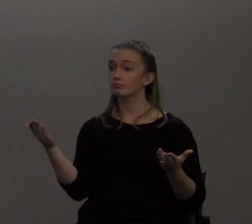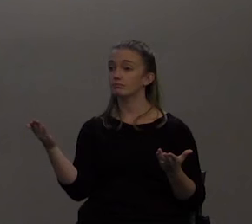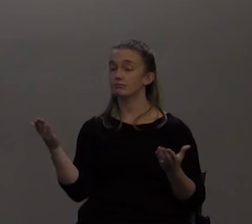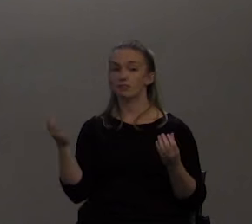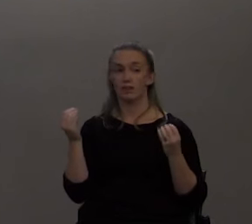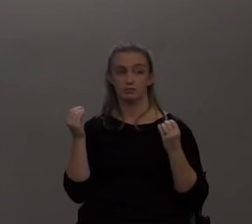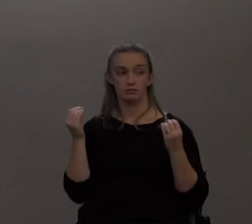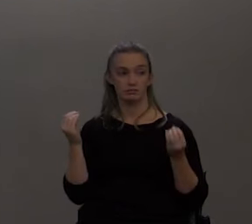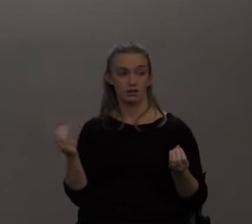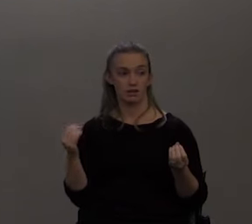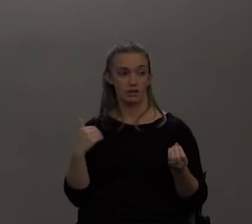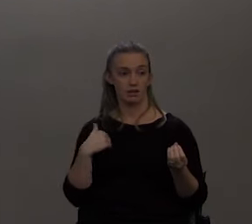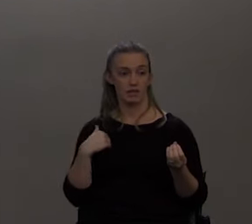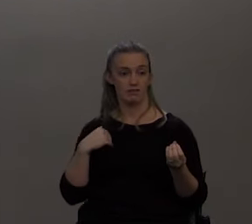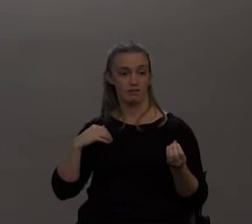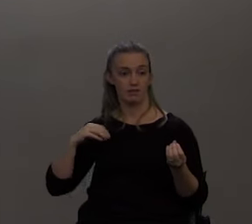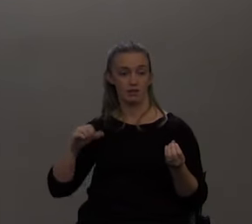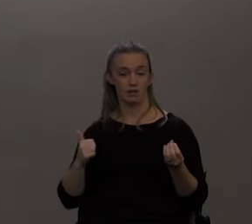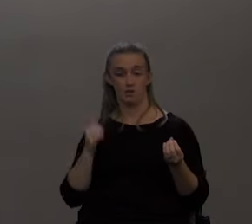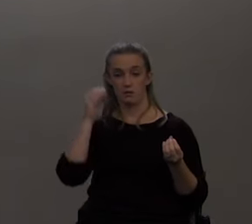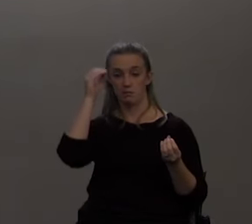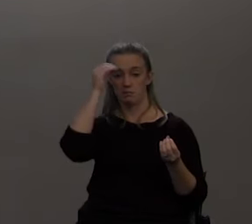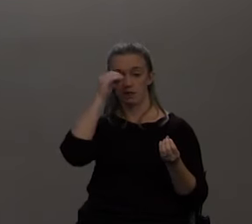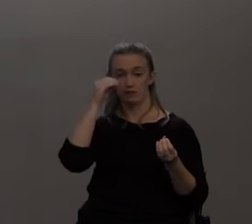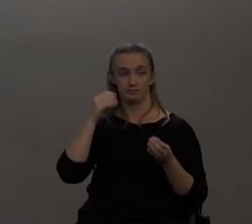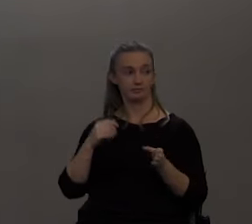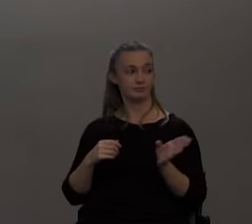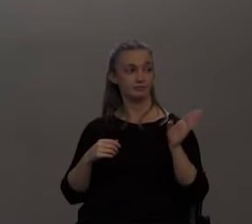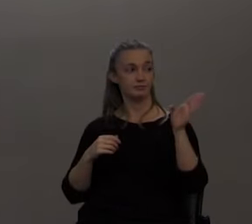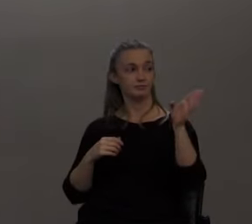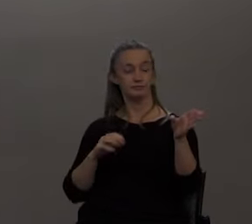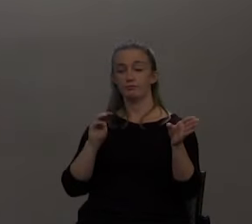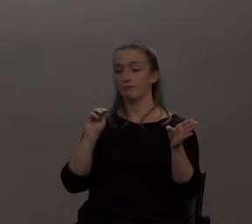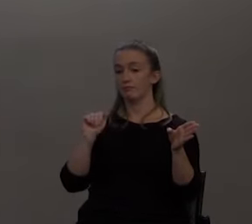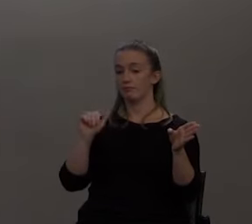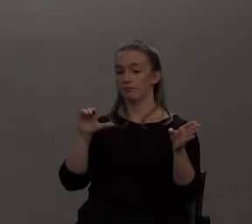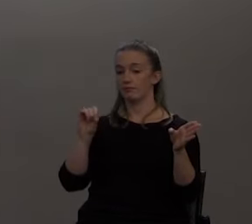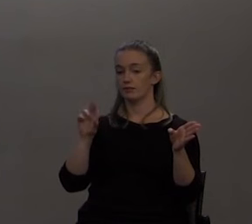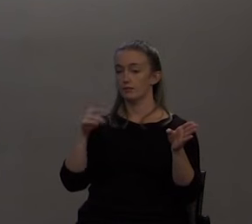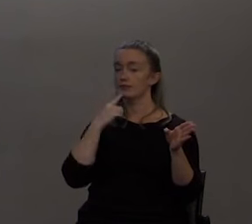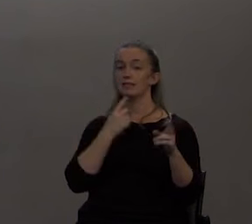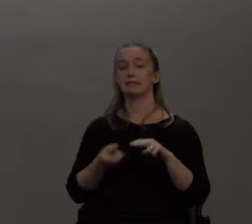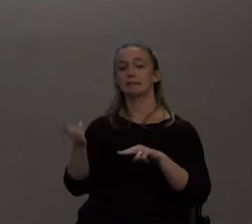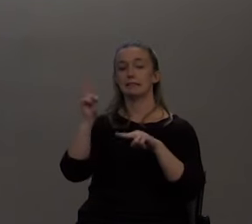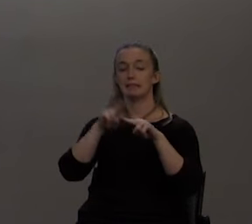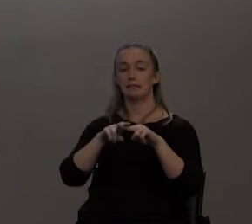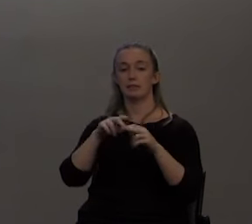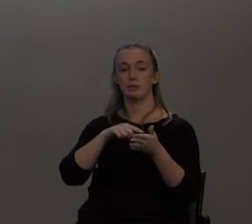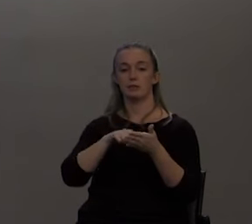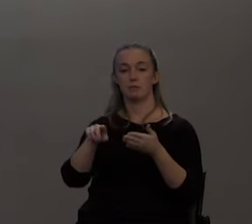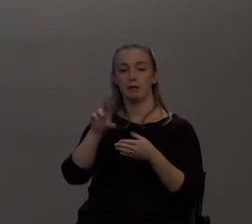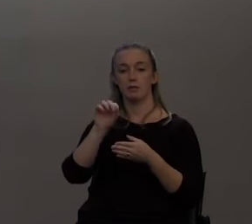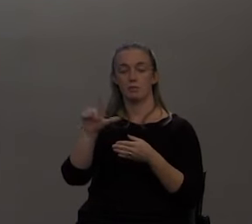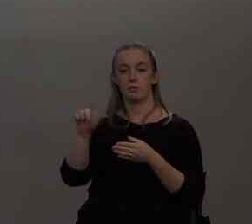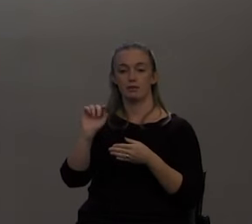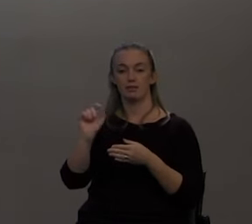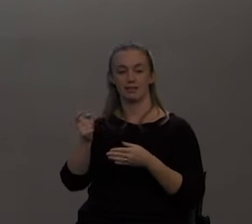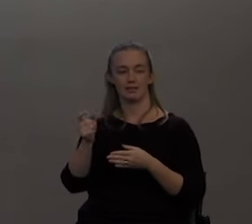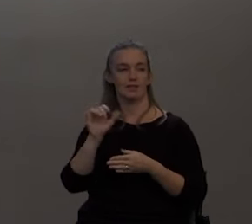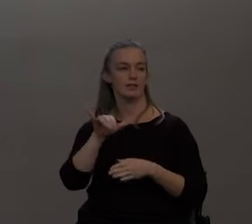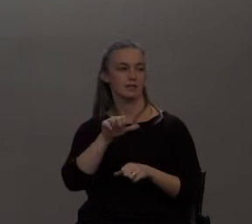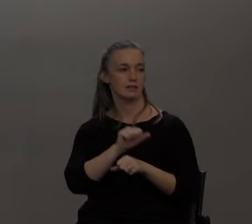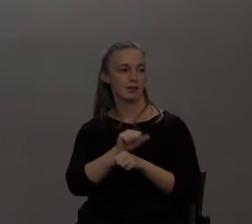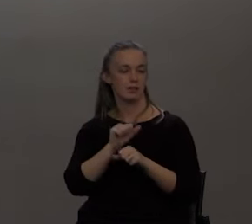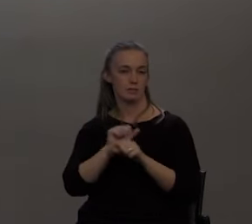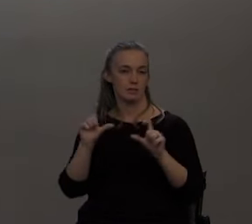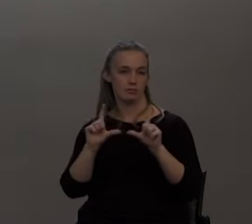Nobody has another opinion on economic development in this group? Increased payroll tax. There we go. And that's the occupational license tax for those of